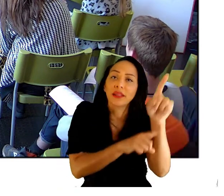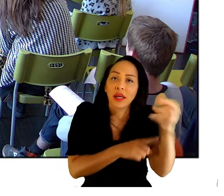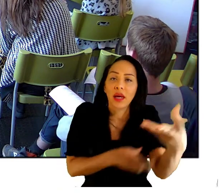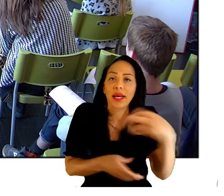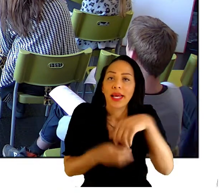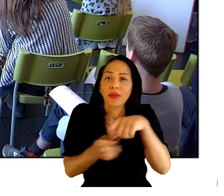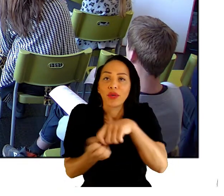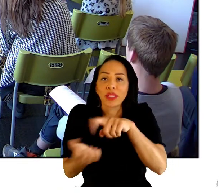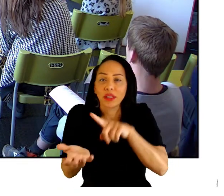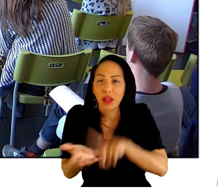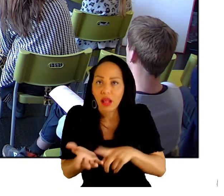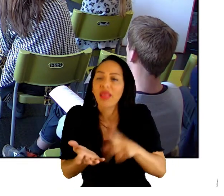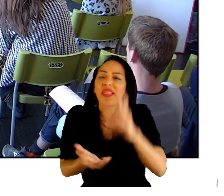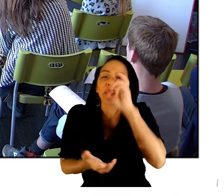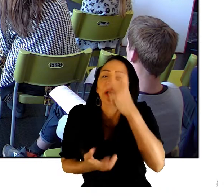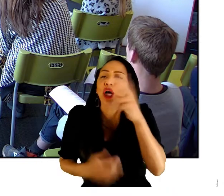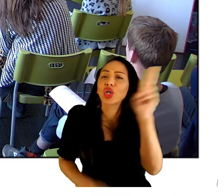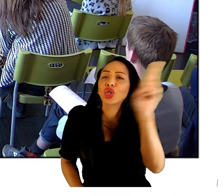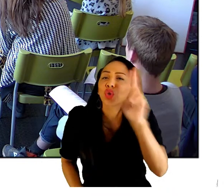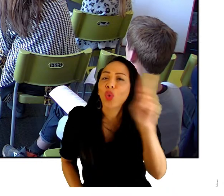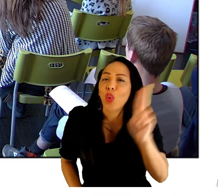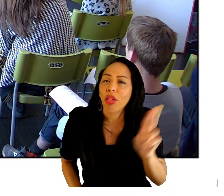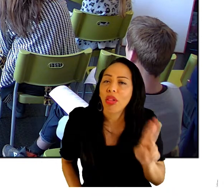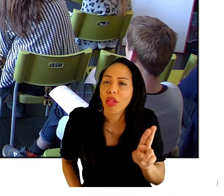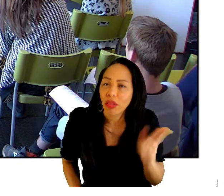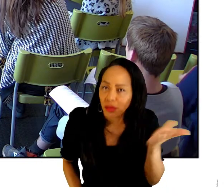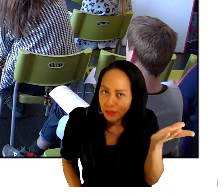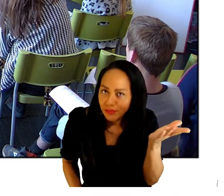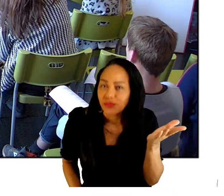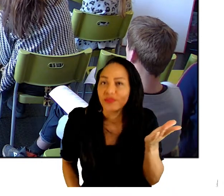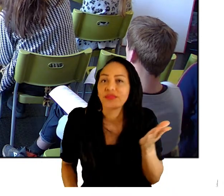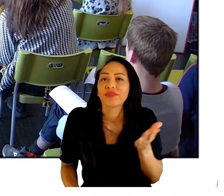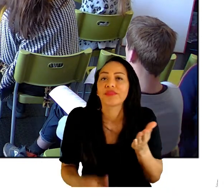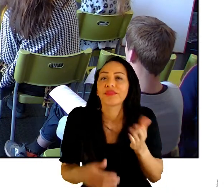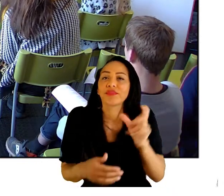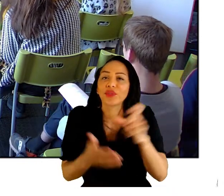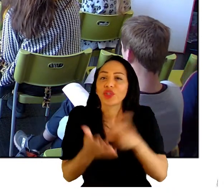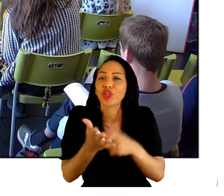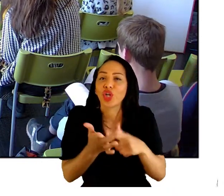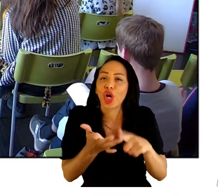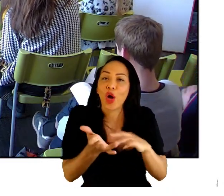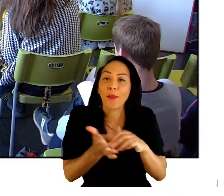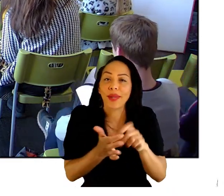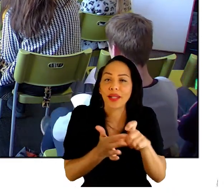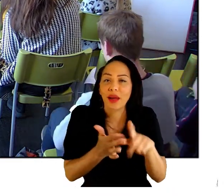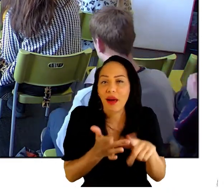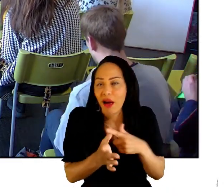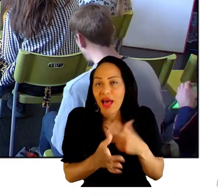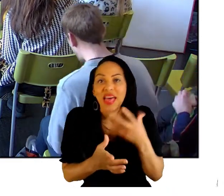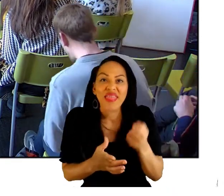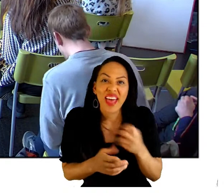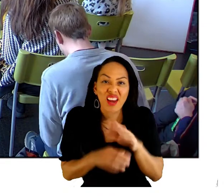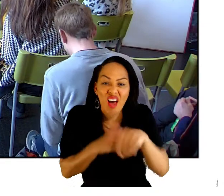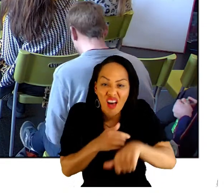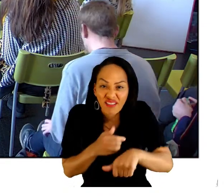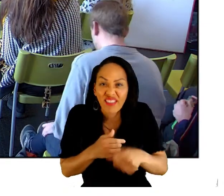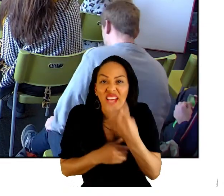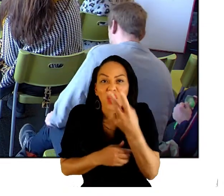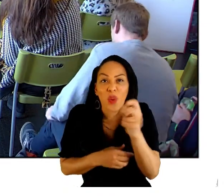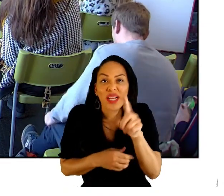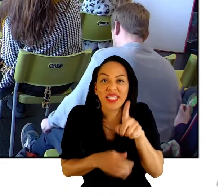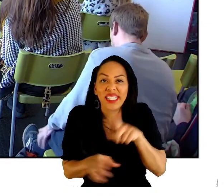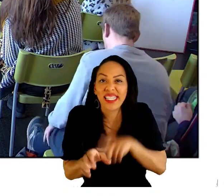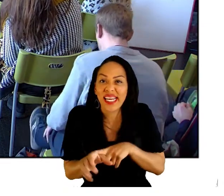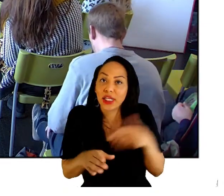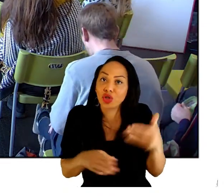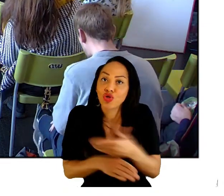Media. And from there I had a 20-odd year career as a circus performer. But